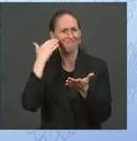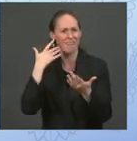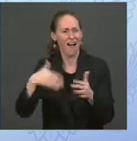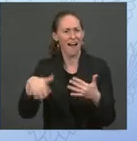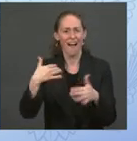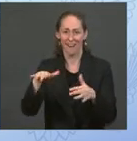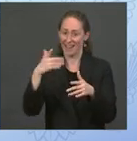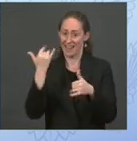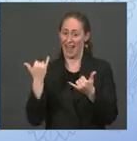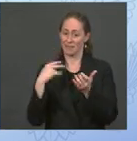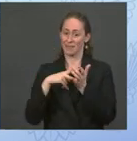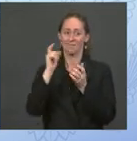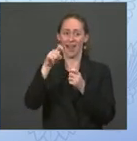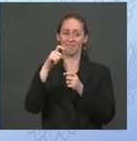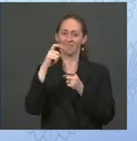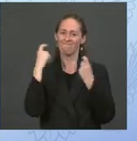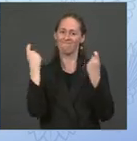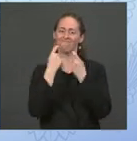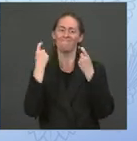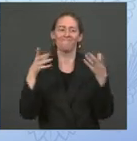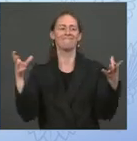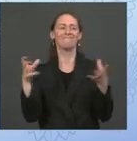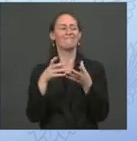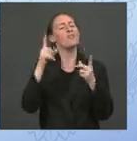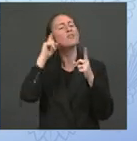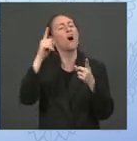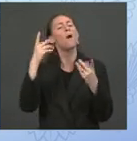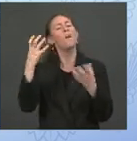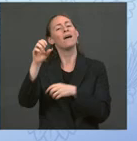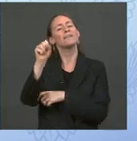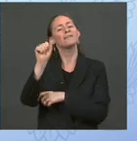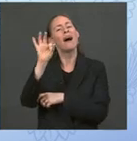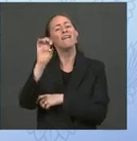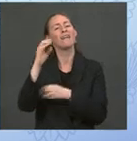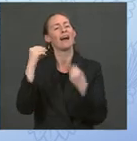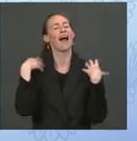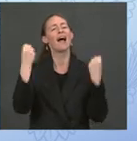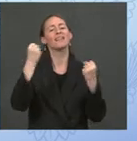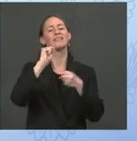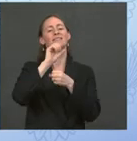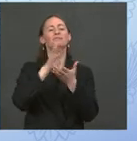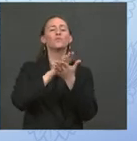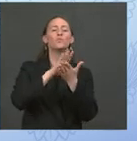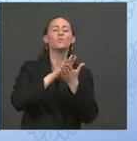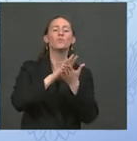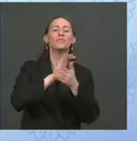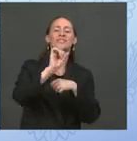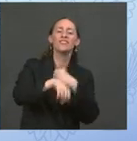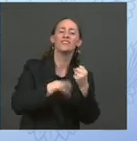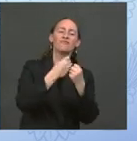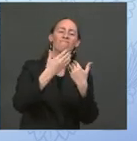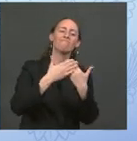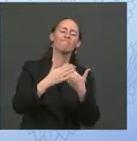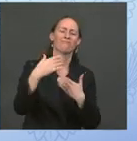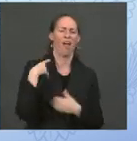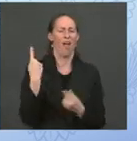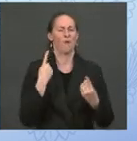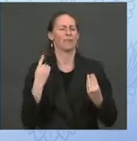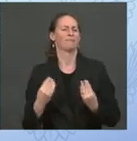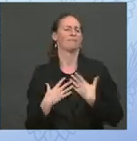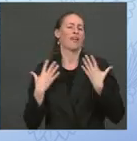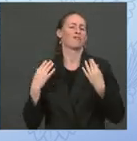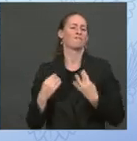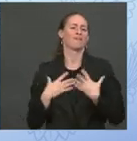great, safe, and healthy school year. We're inspired by everything you do, and we have high hopes for your